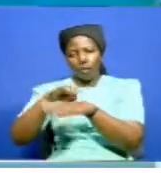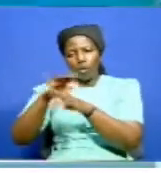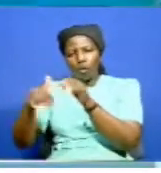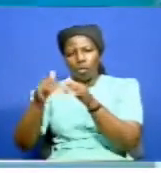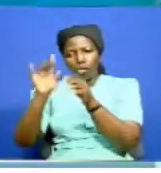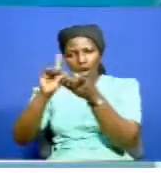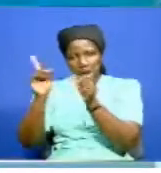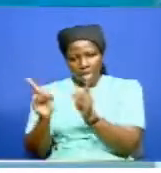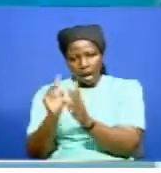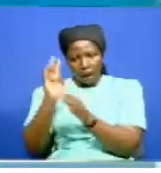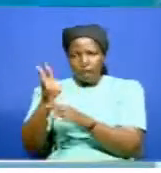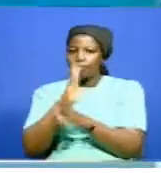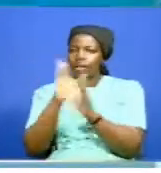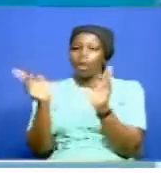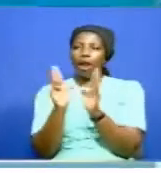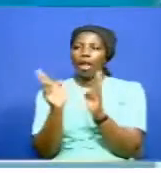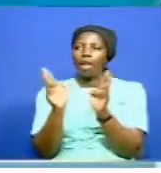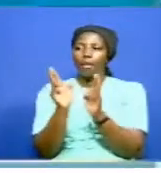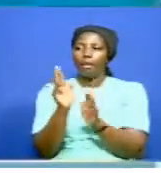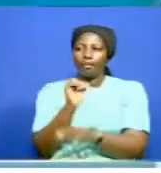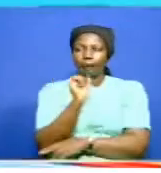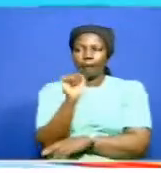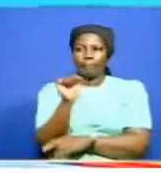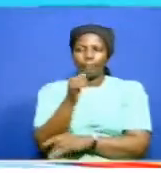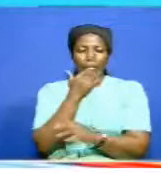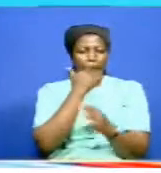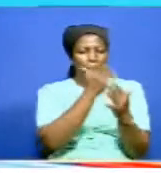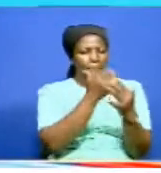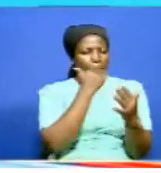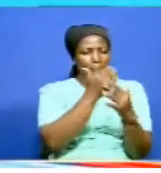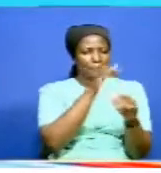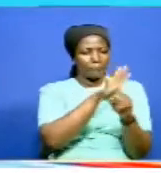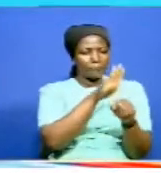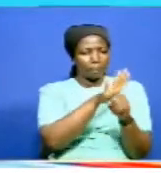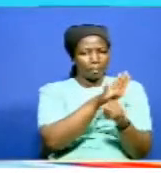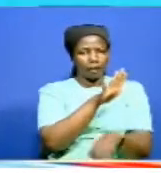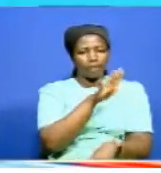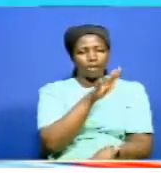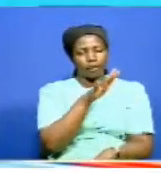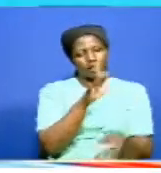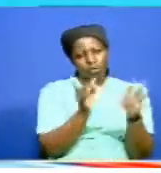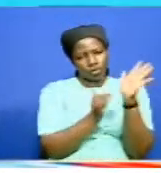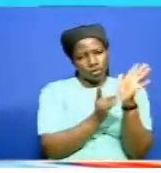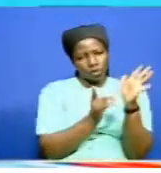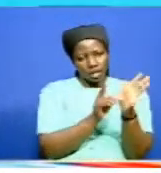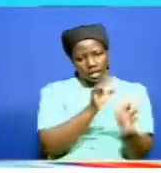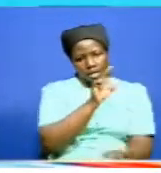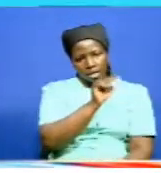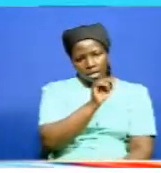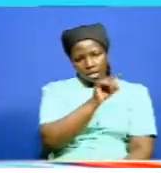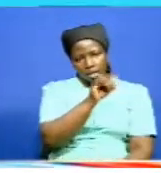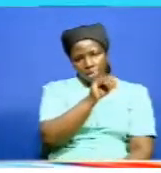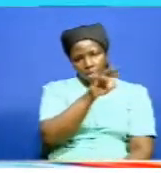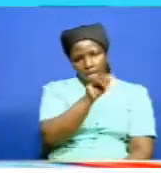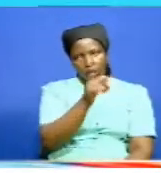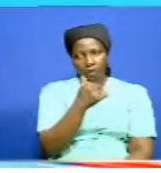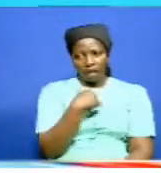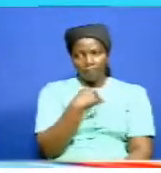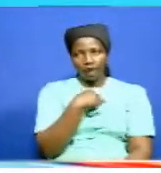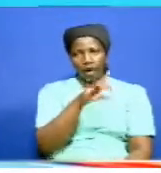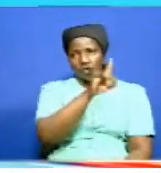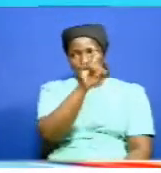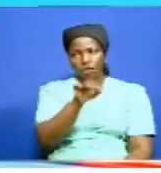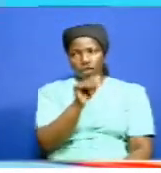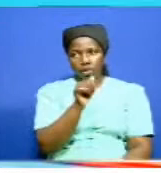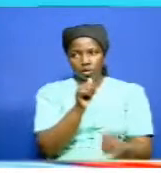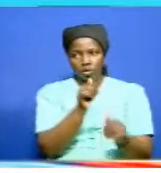be available. Yes. Indeed. Thank you so much, Dr. Nazila Ganatra. Of course, there was a question that if